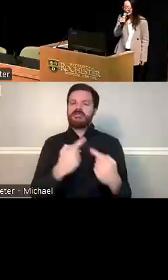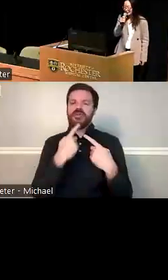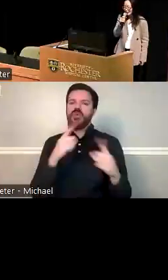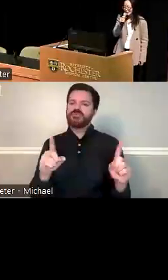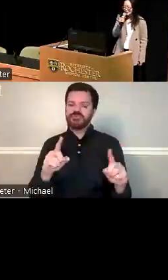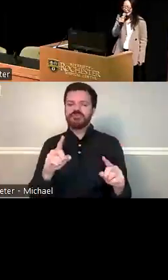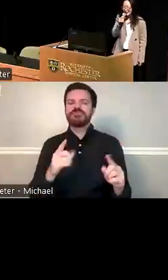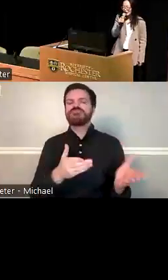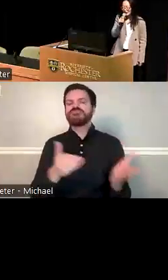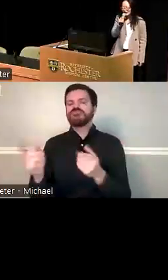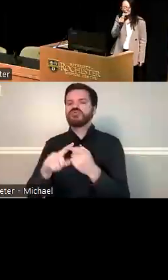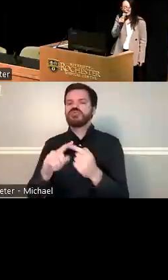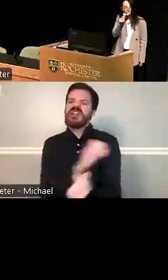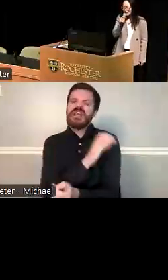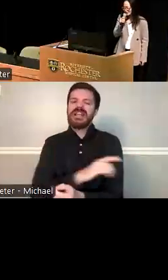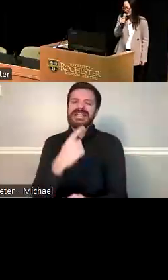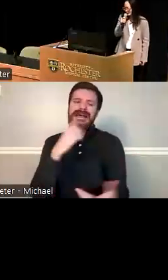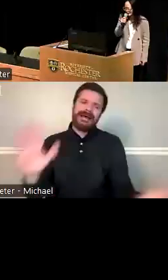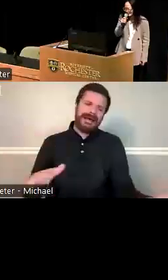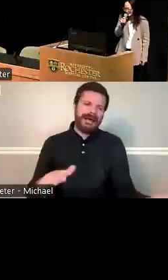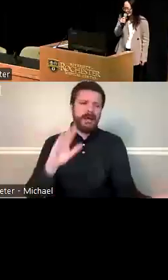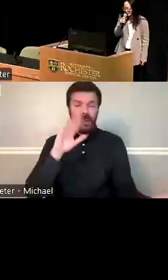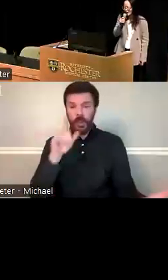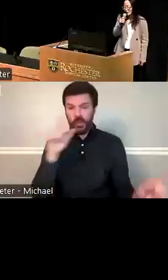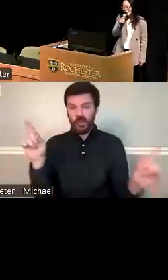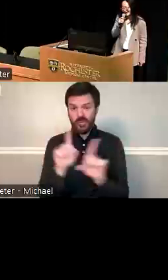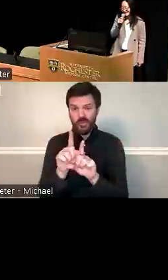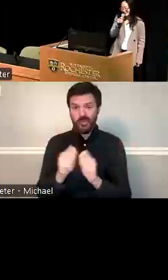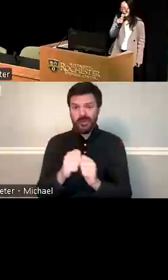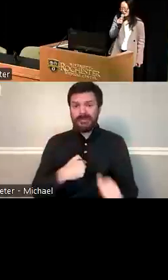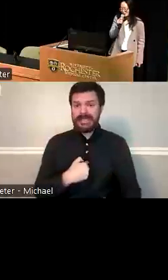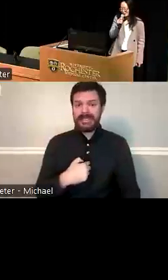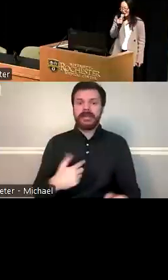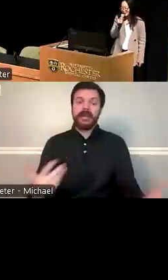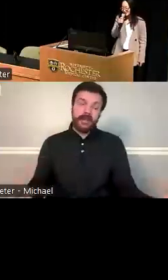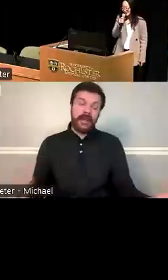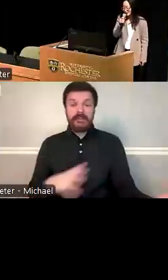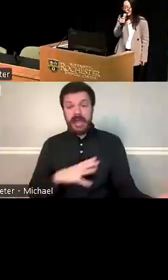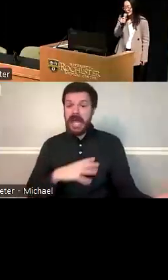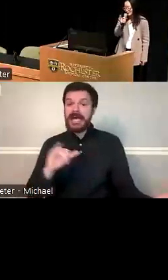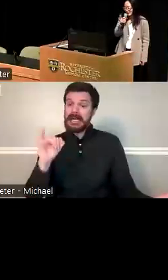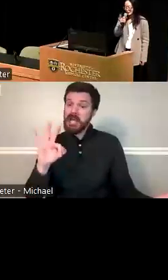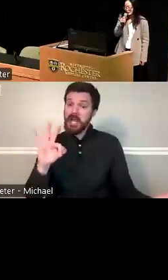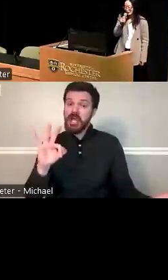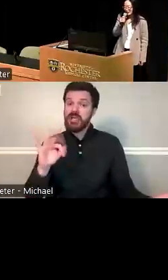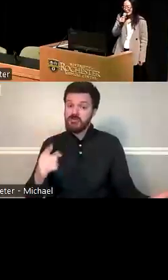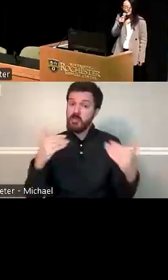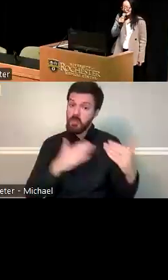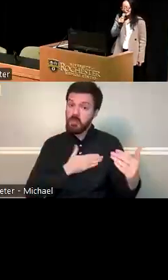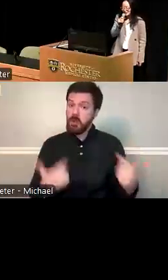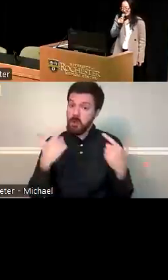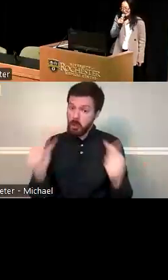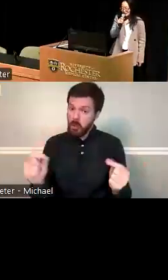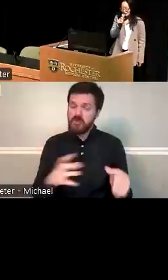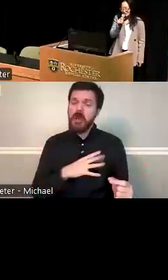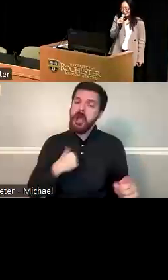the clinic. She was saying, well, chaplain, will you go with me? Okay, if that's one way you can go, I will go with you. So then